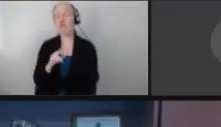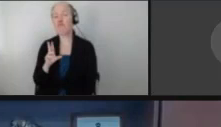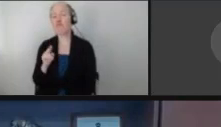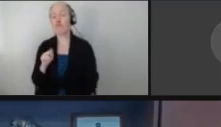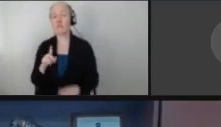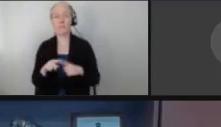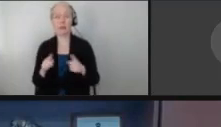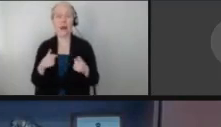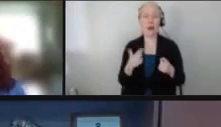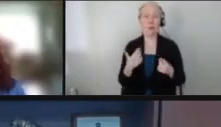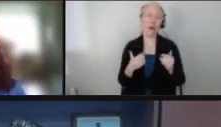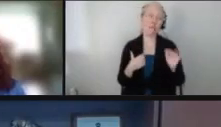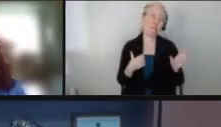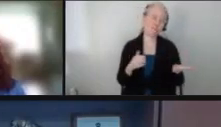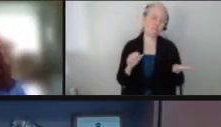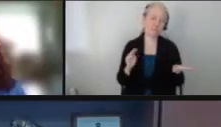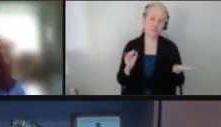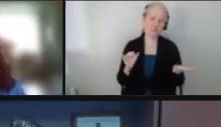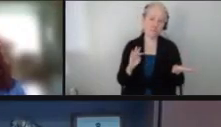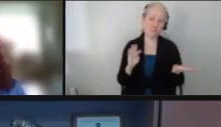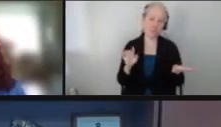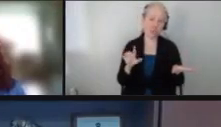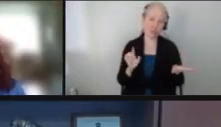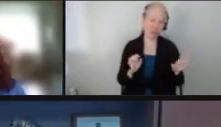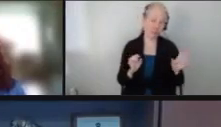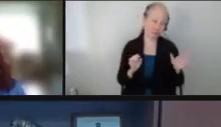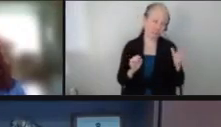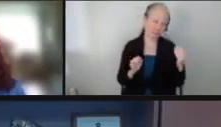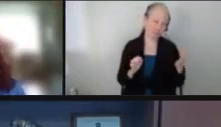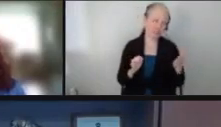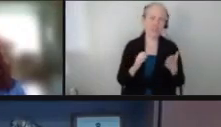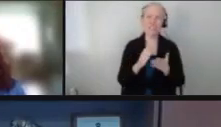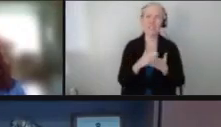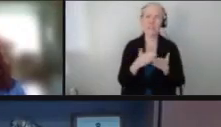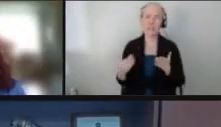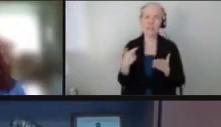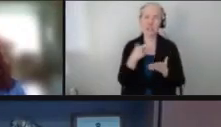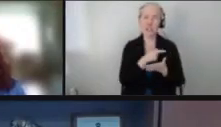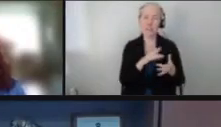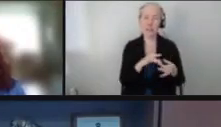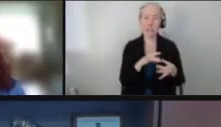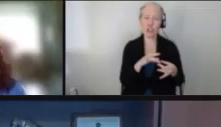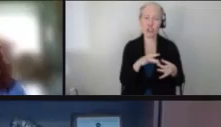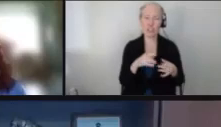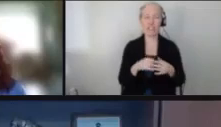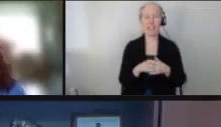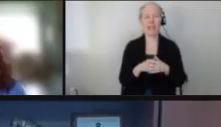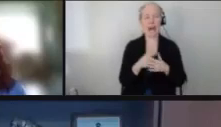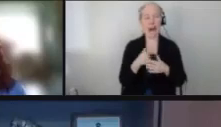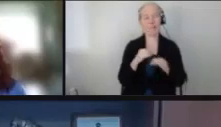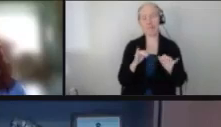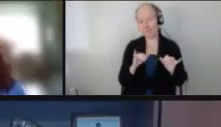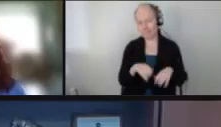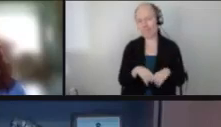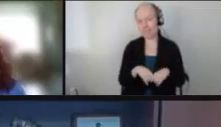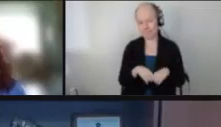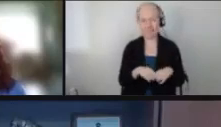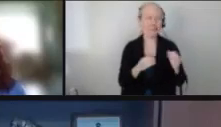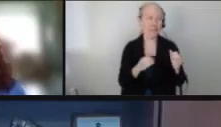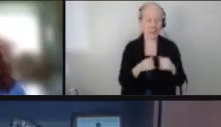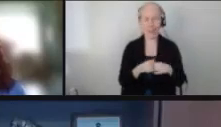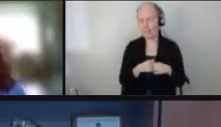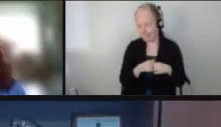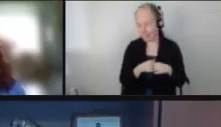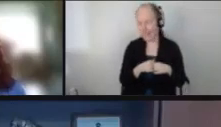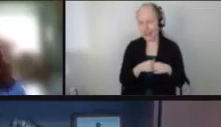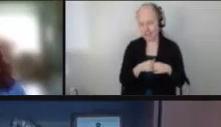express Michelle some of the things that she was mentioning. I was just sitting smiling, remembering